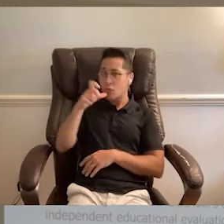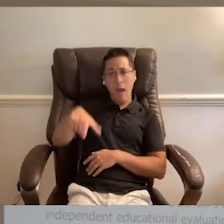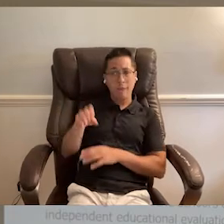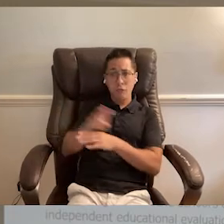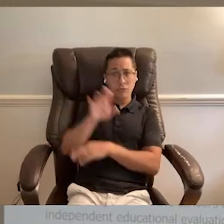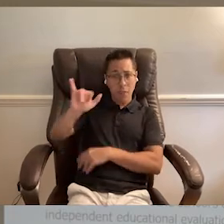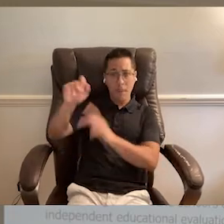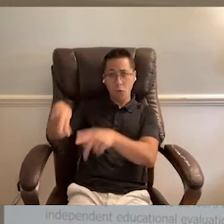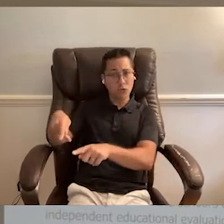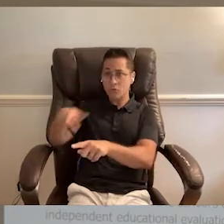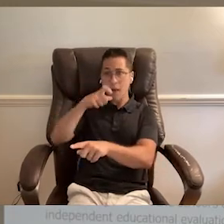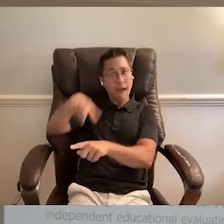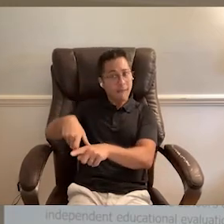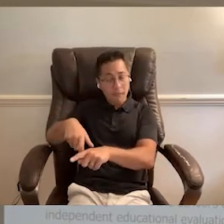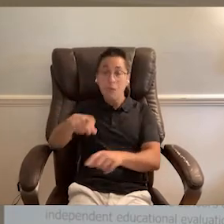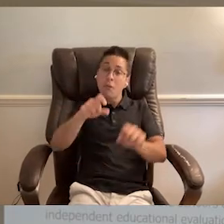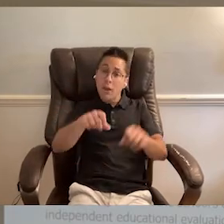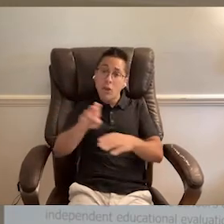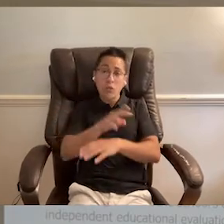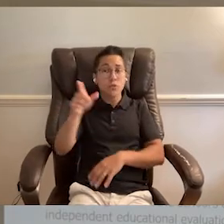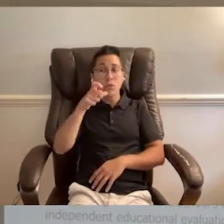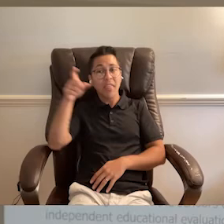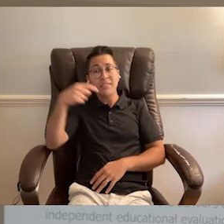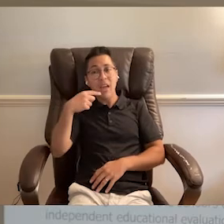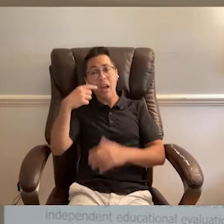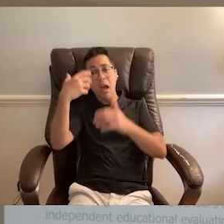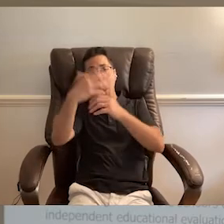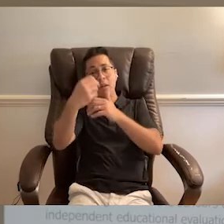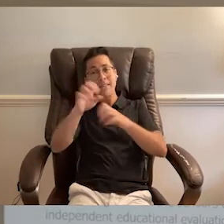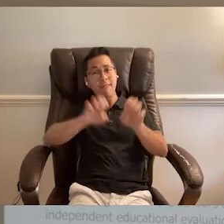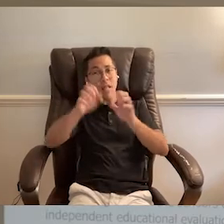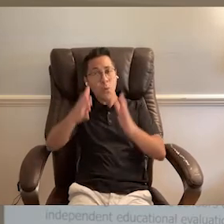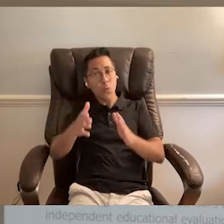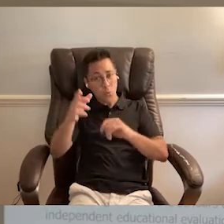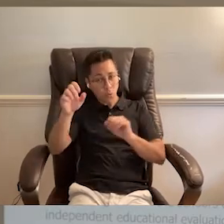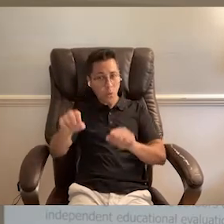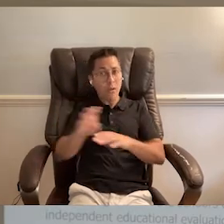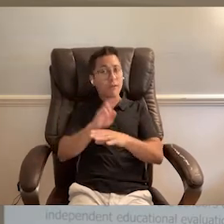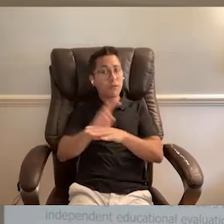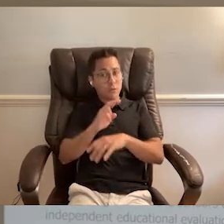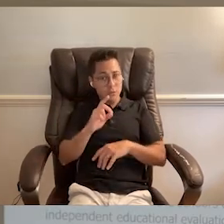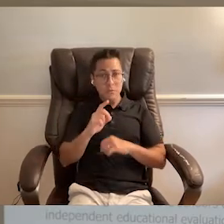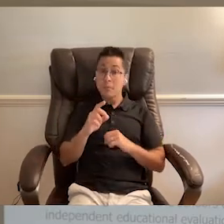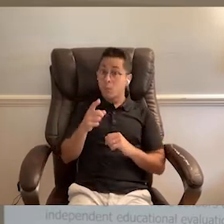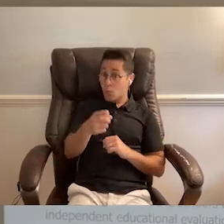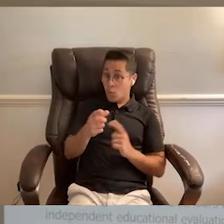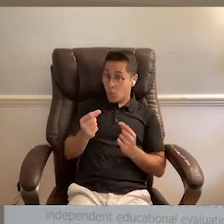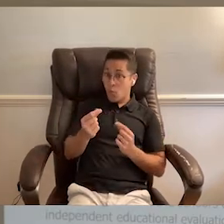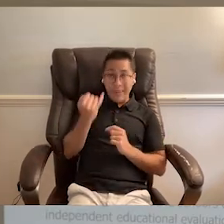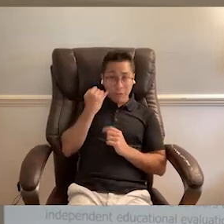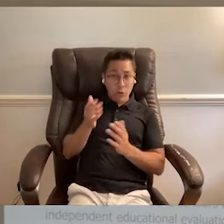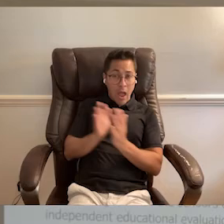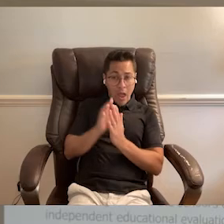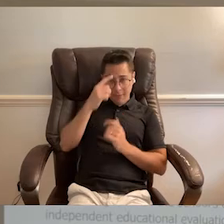You could use who they say, an outside evaluator. What you must do if you ask for an IEE and you want